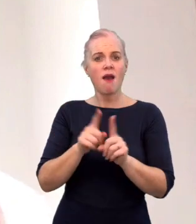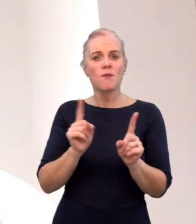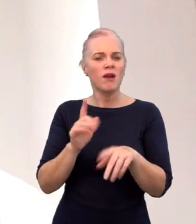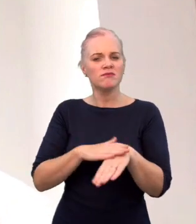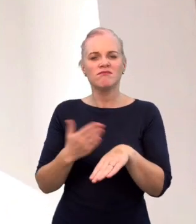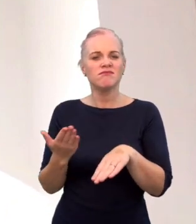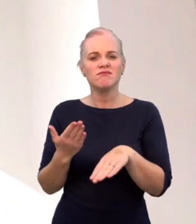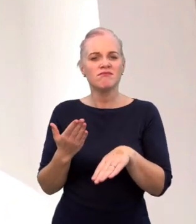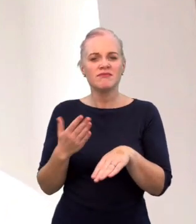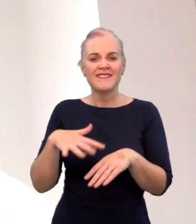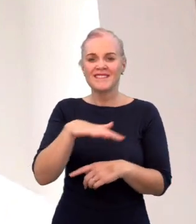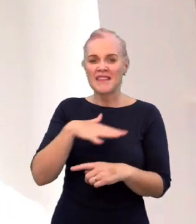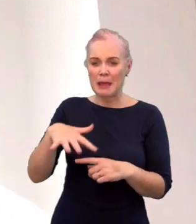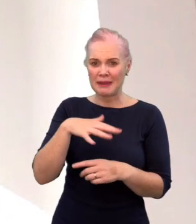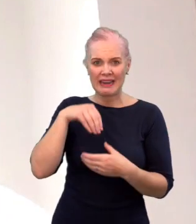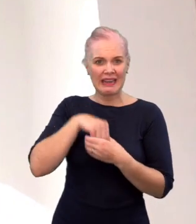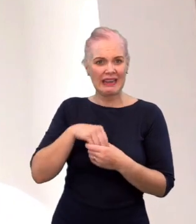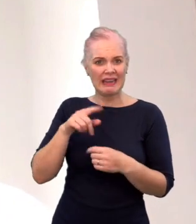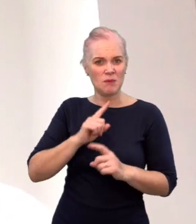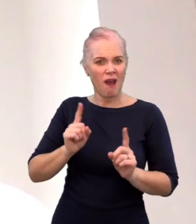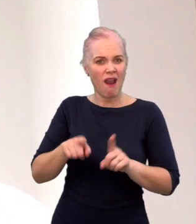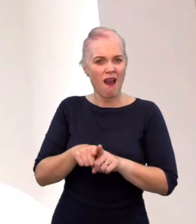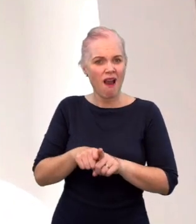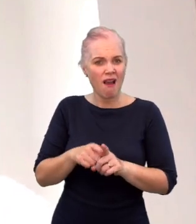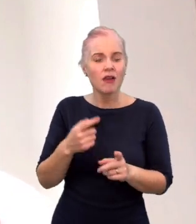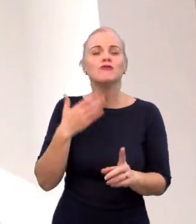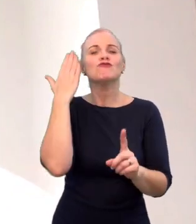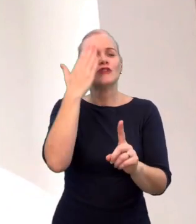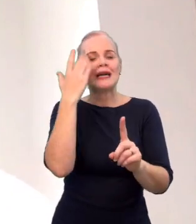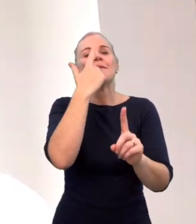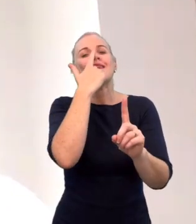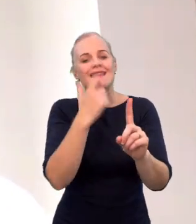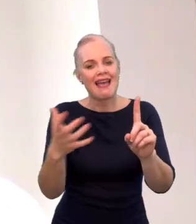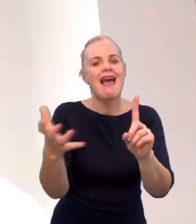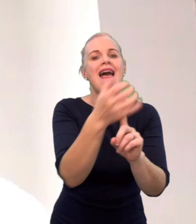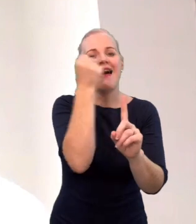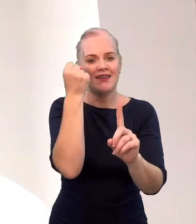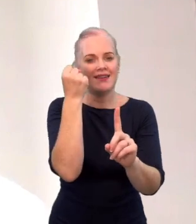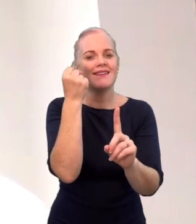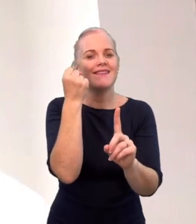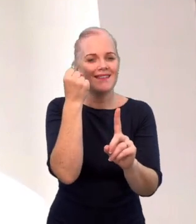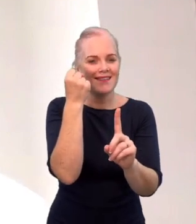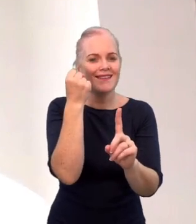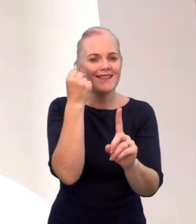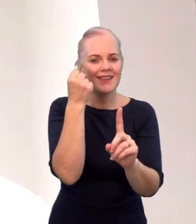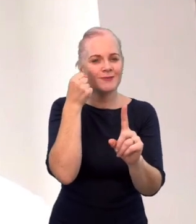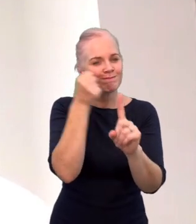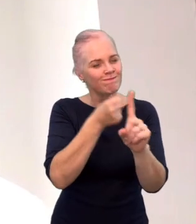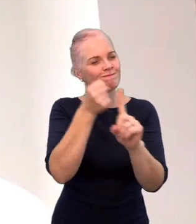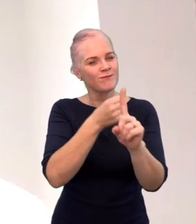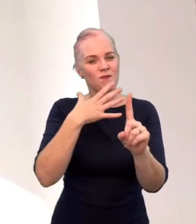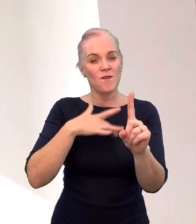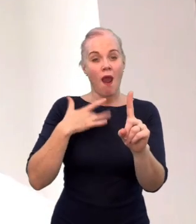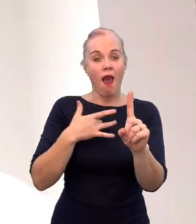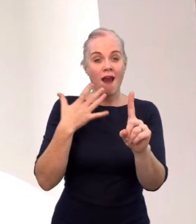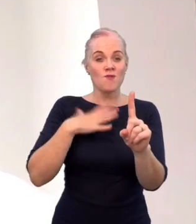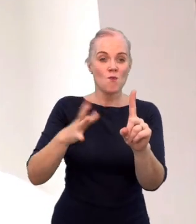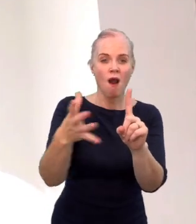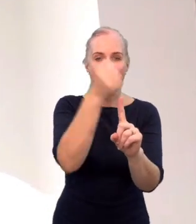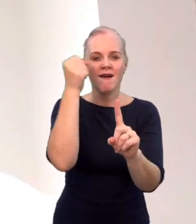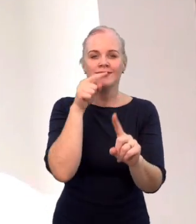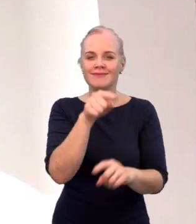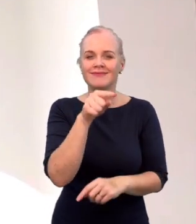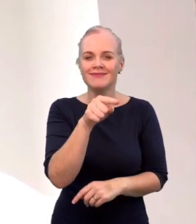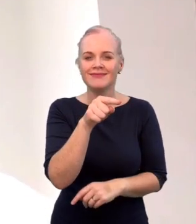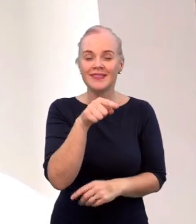know, the family situation that you might be in, your dreams can come true. And to fight for the